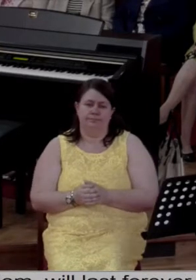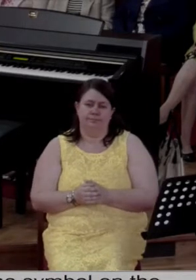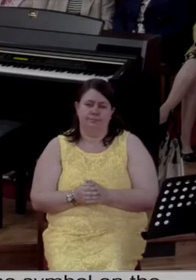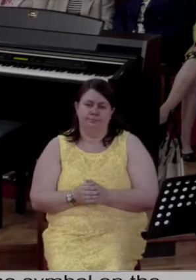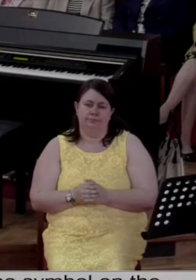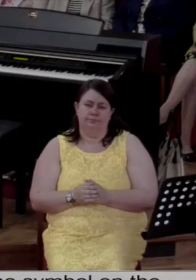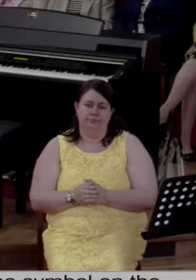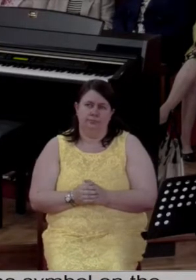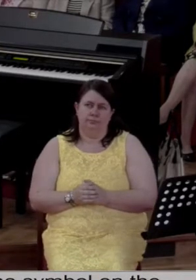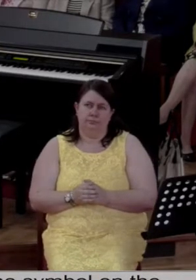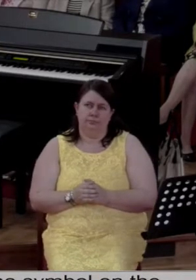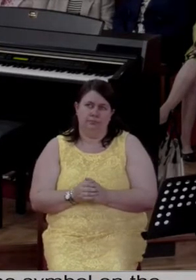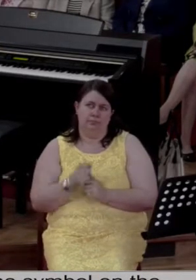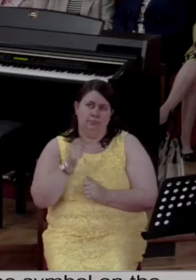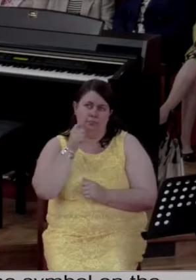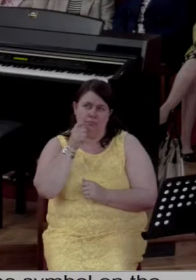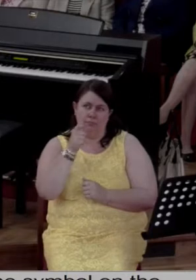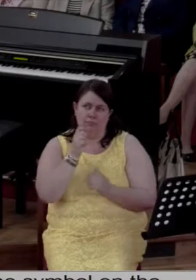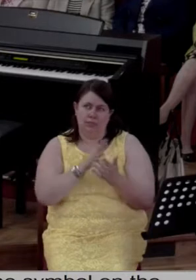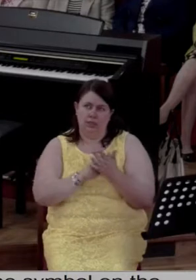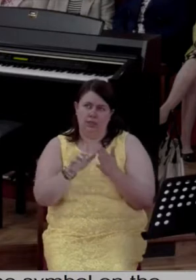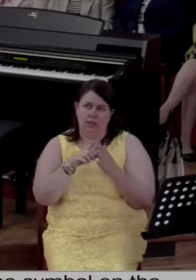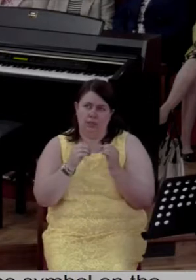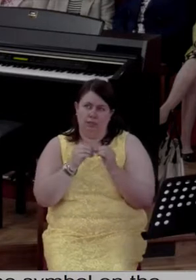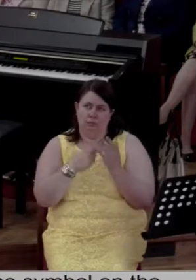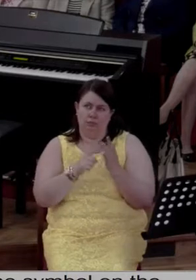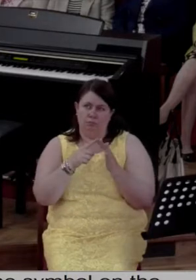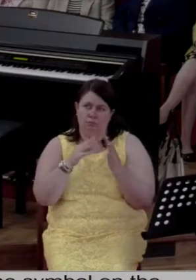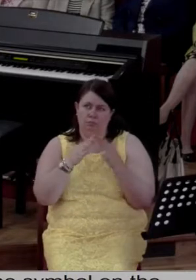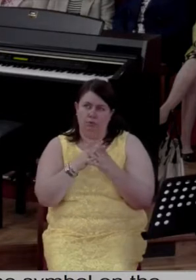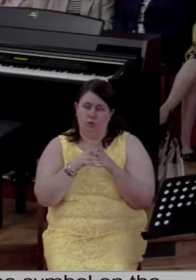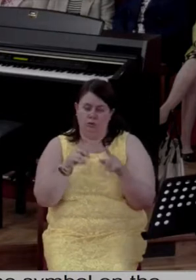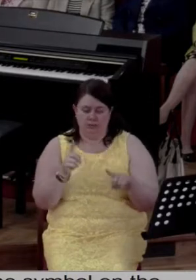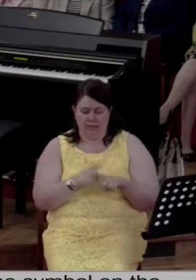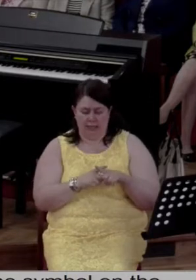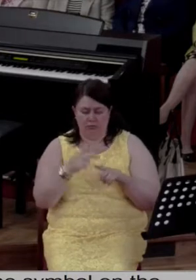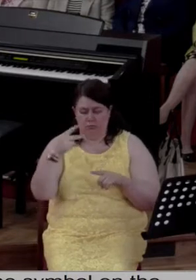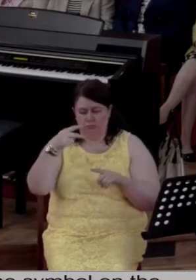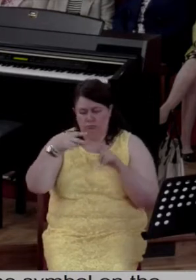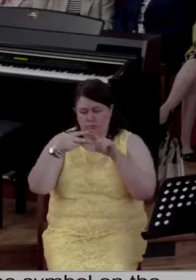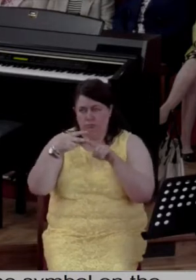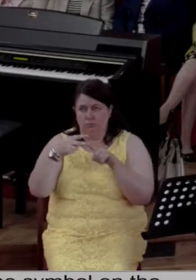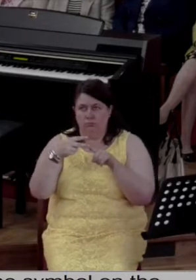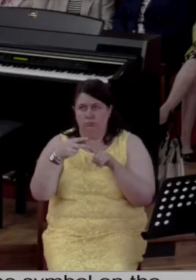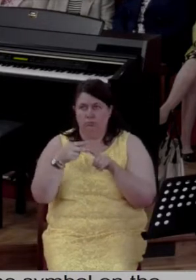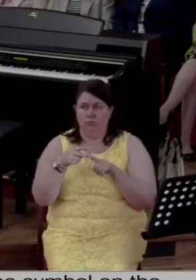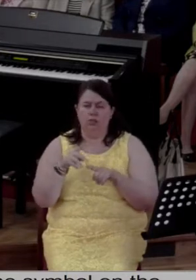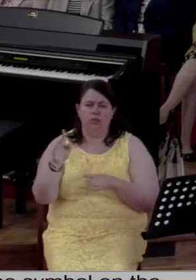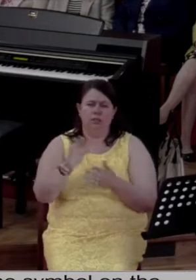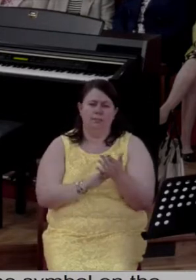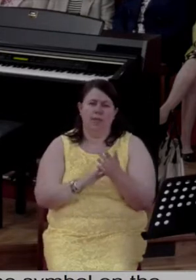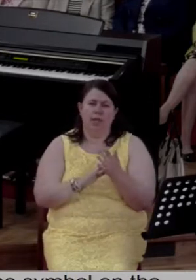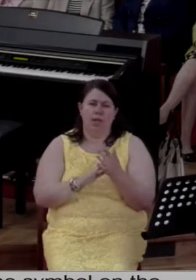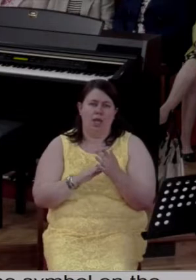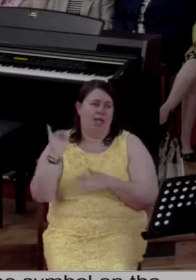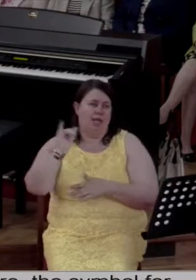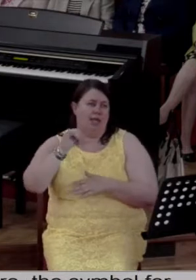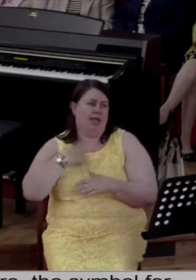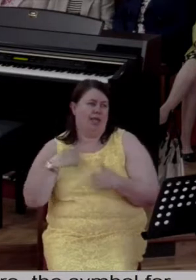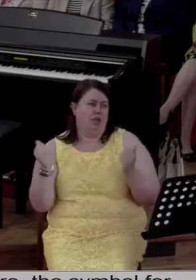There it is, in both Hebrew and English. Is that just a rip-roaring hear, hear? We agree